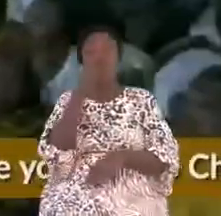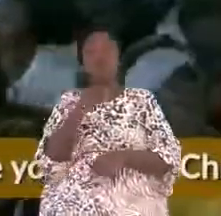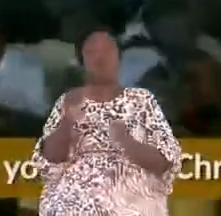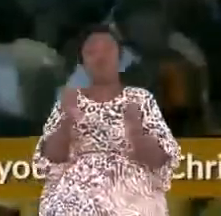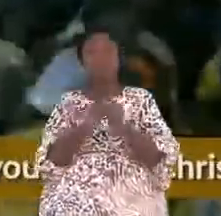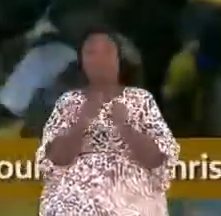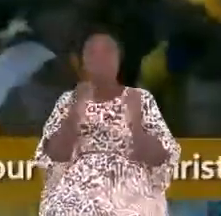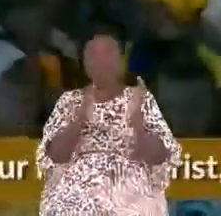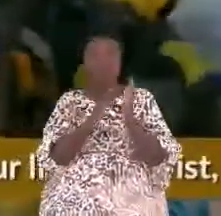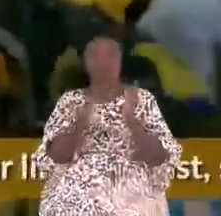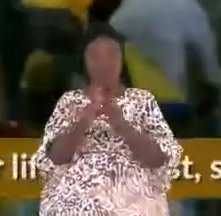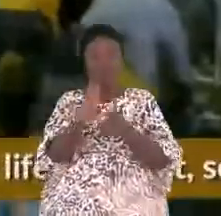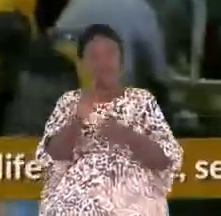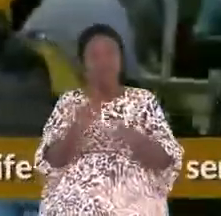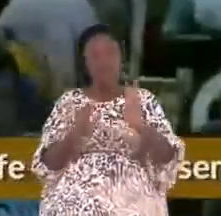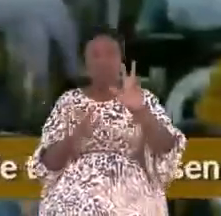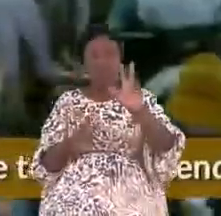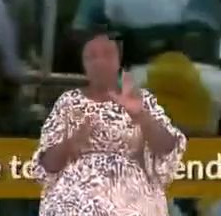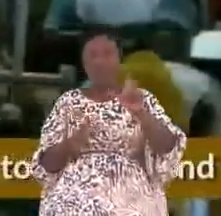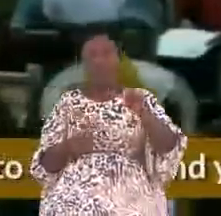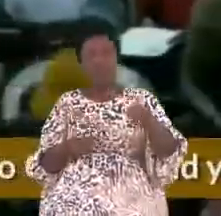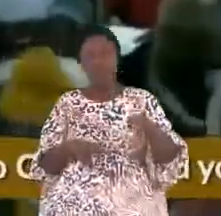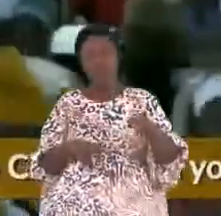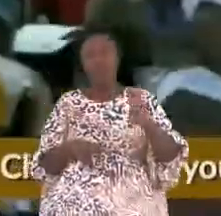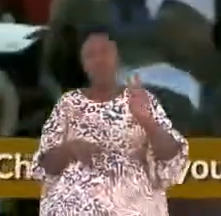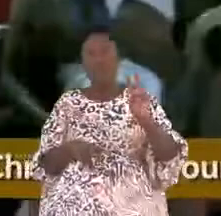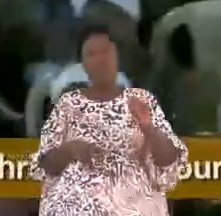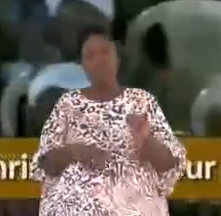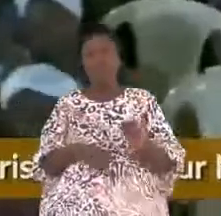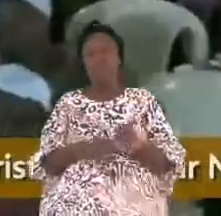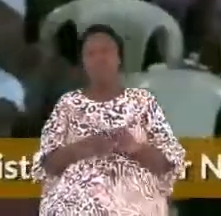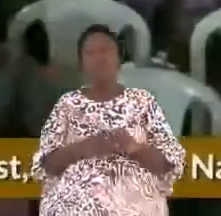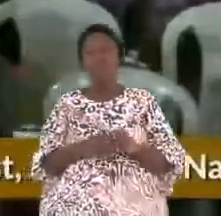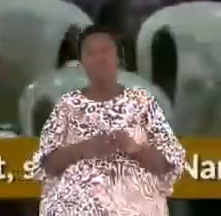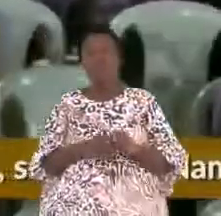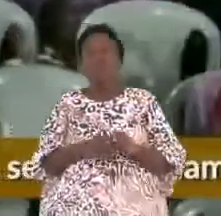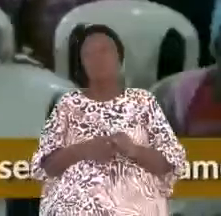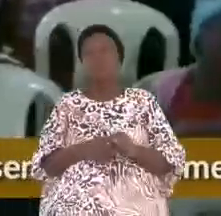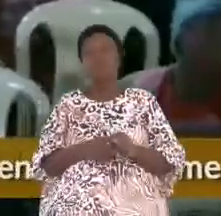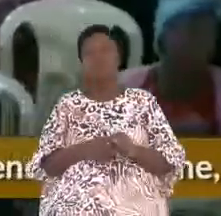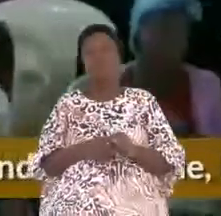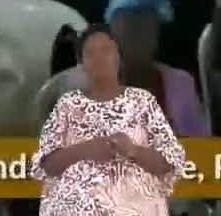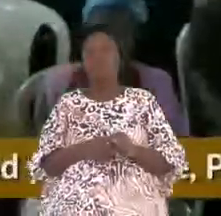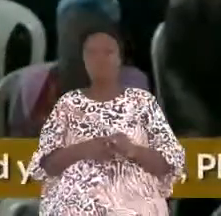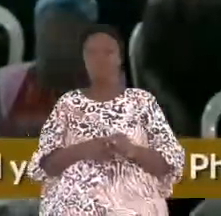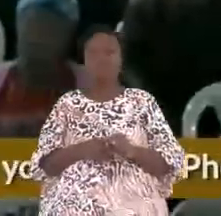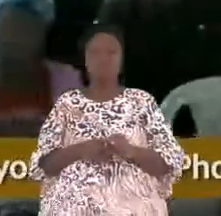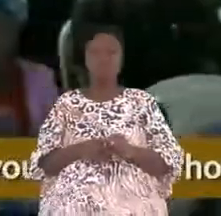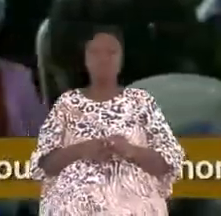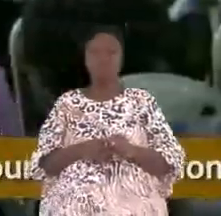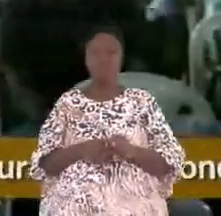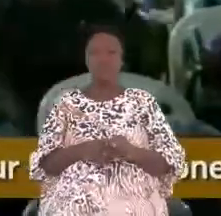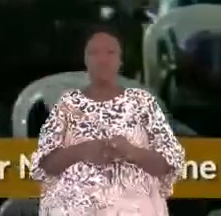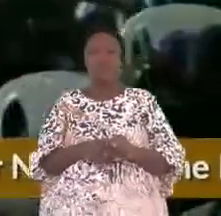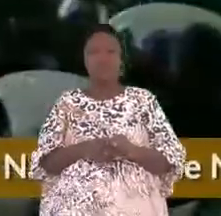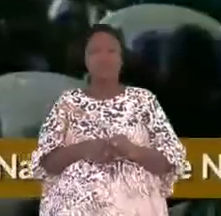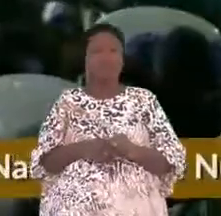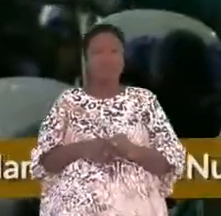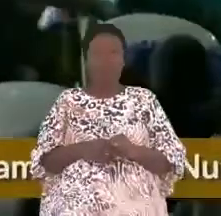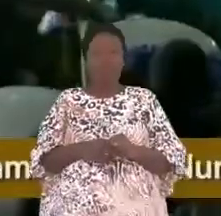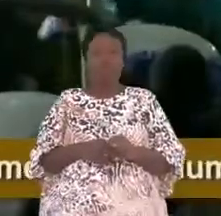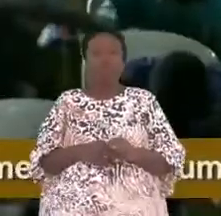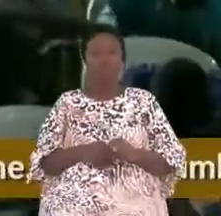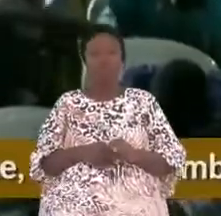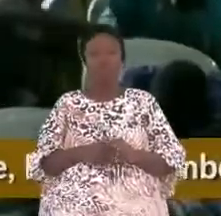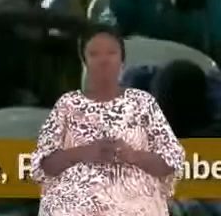councilors can you signal there give me signal if you are done with your hand if you are done with your hand let me know